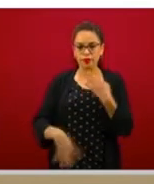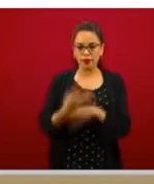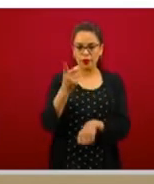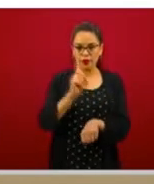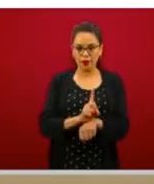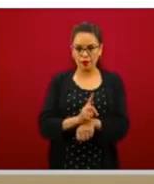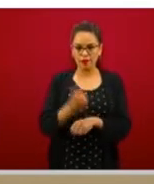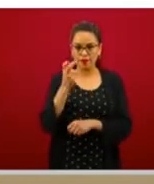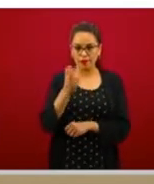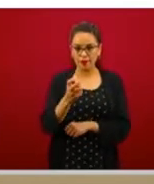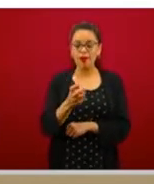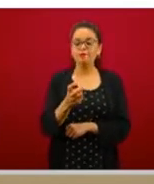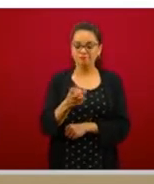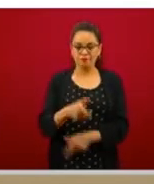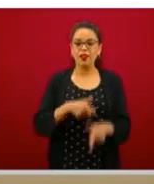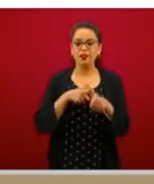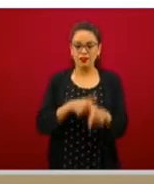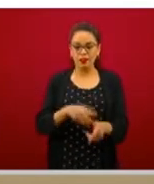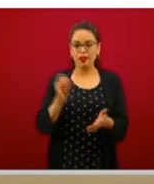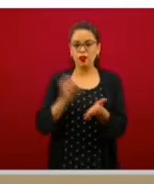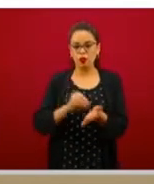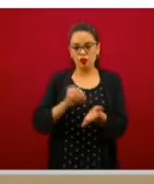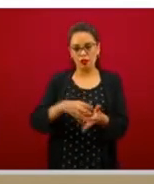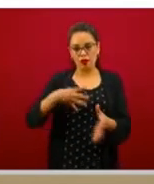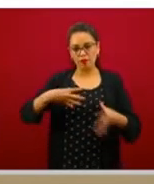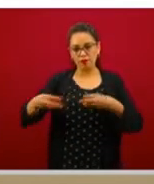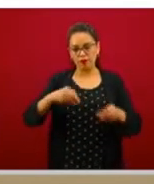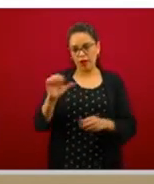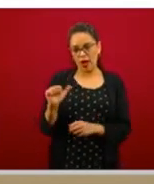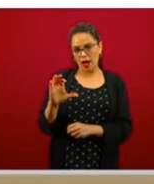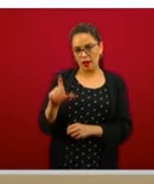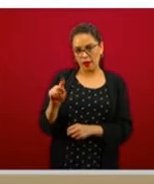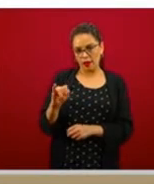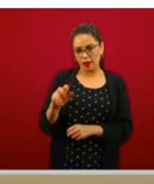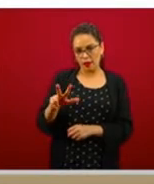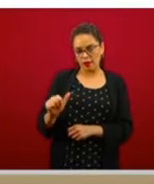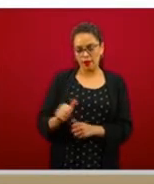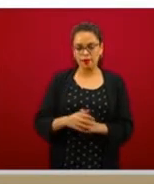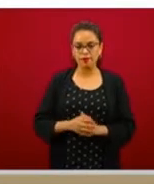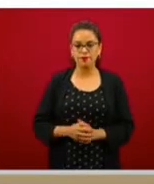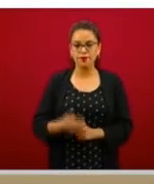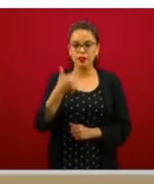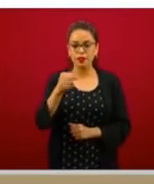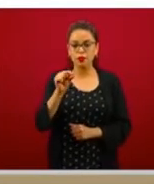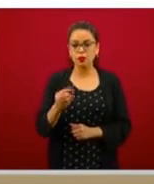activities incorporating the automotive industry and mining and manufacturing.